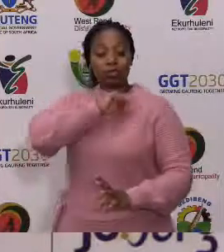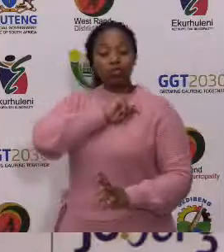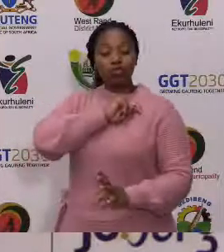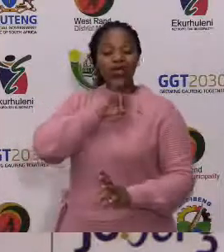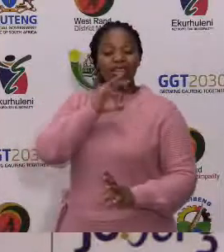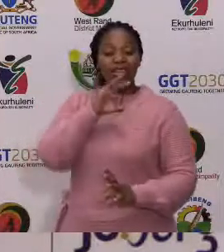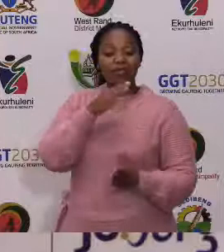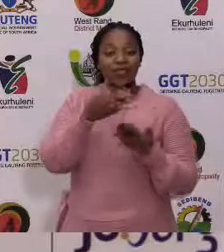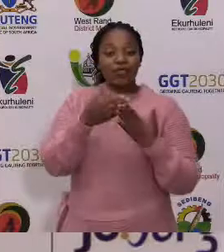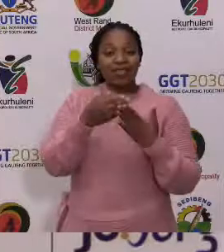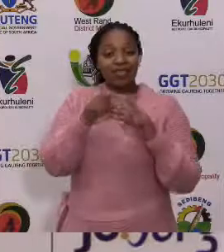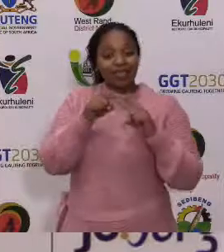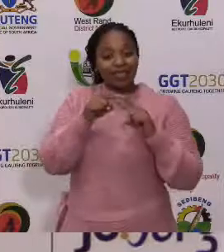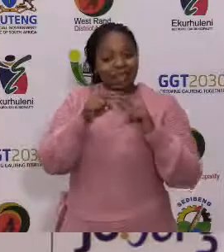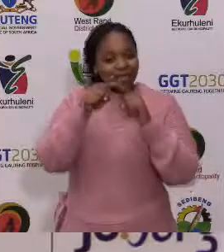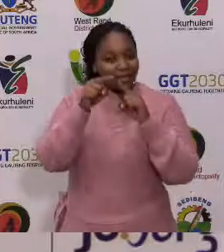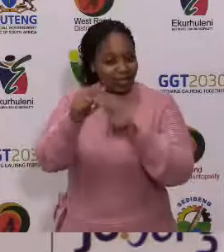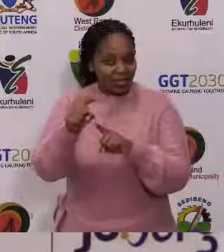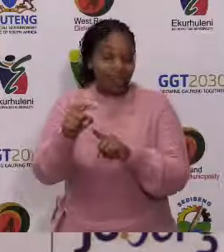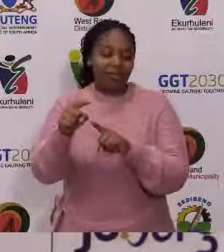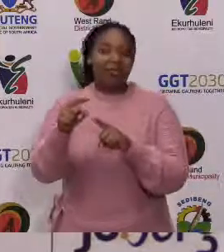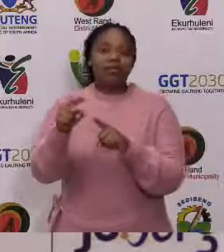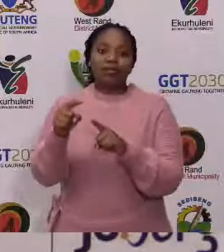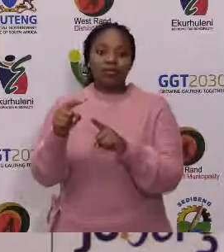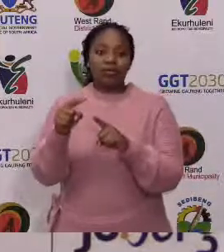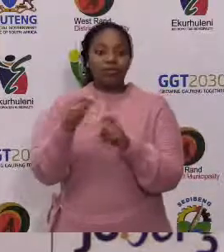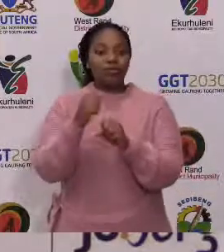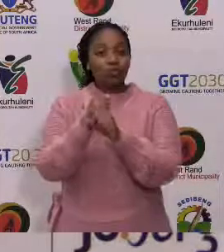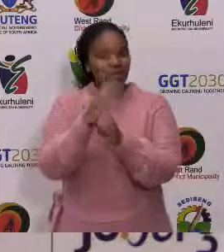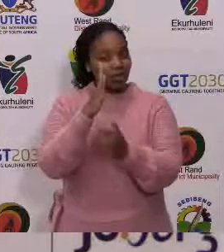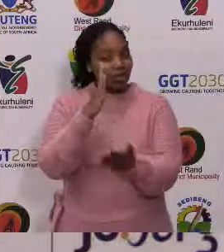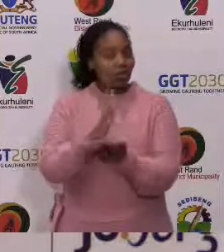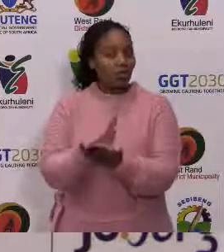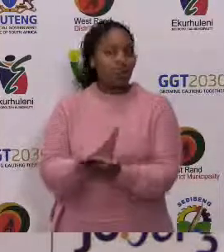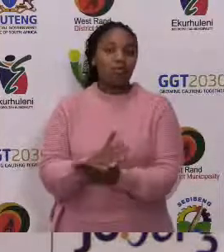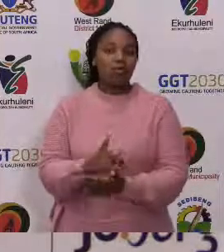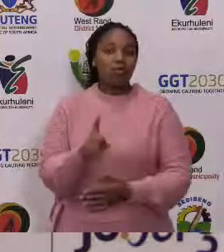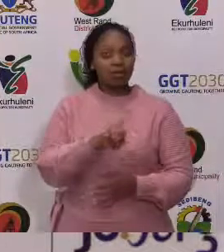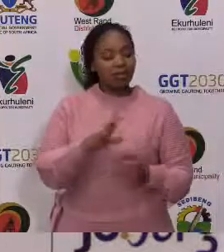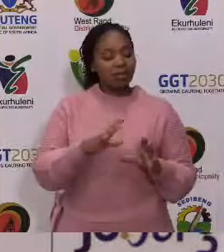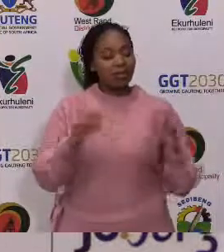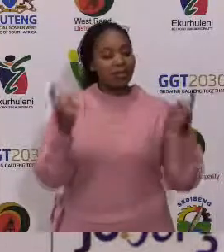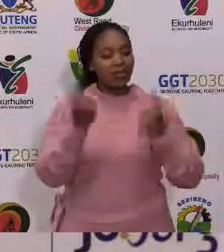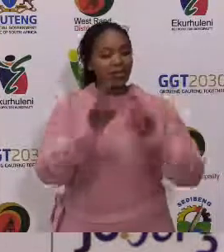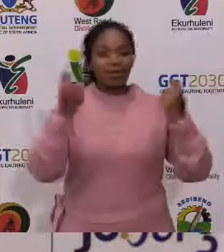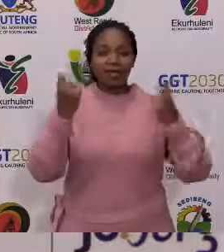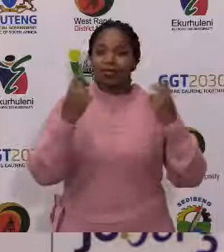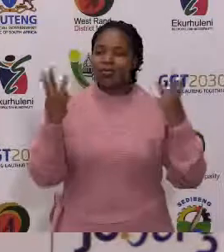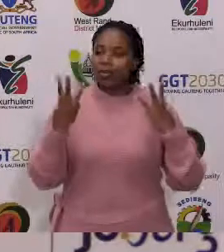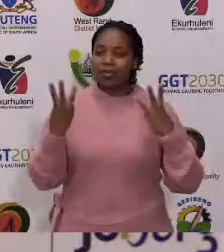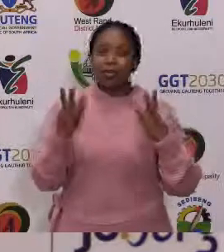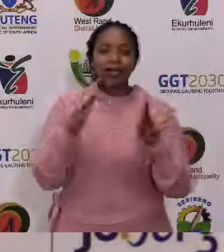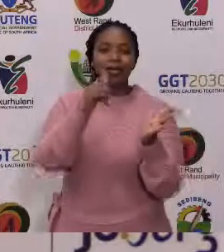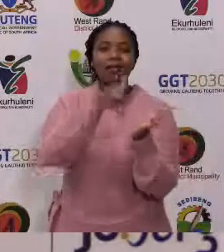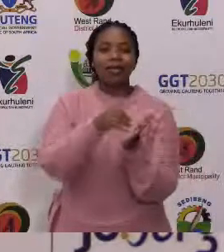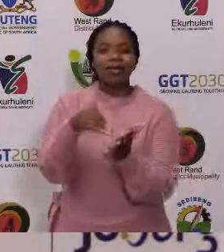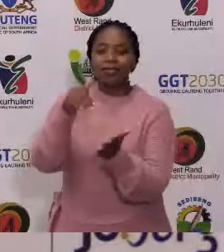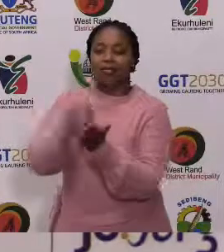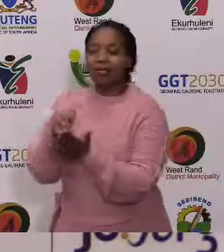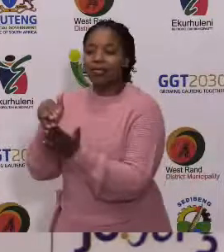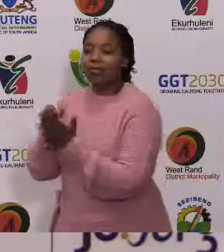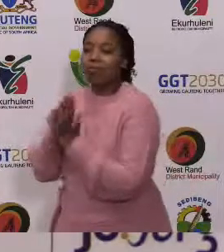if we can succeed to ensure that the super spreader events, there are